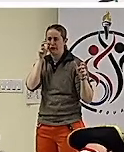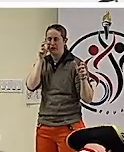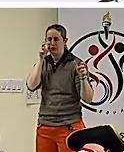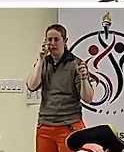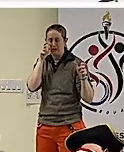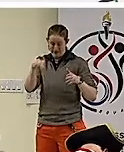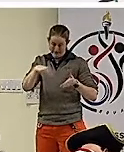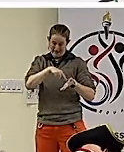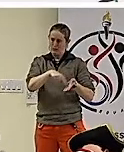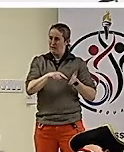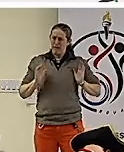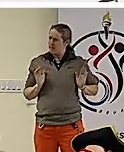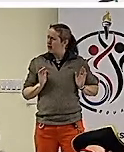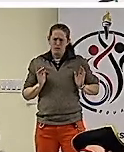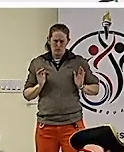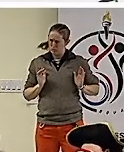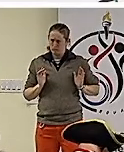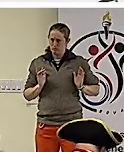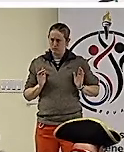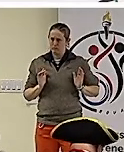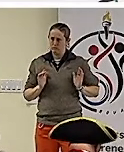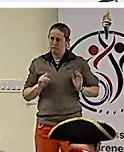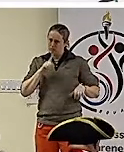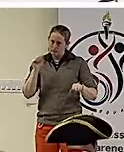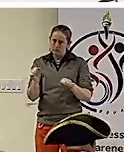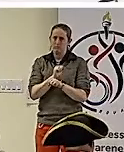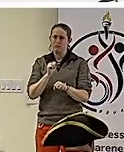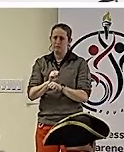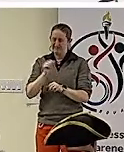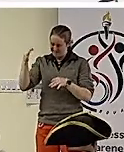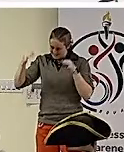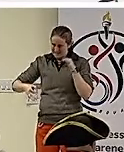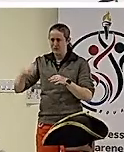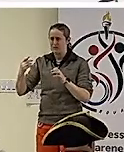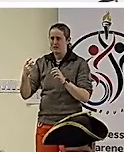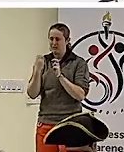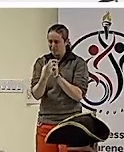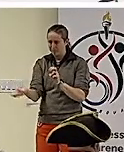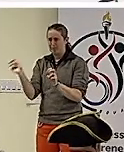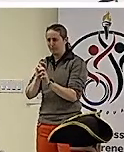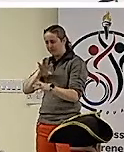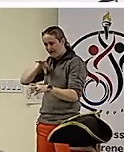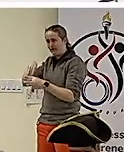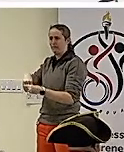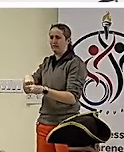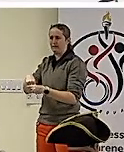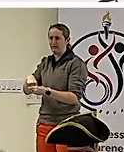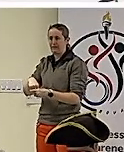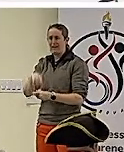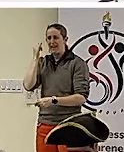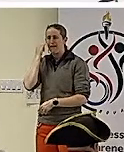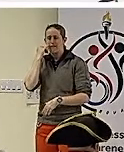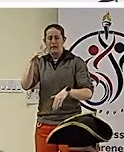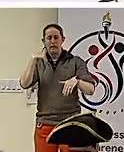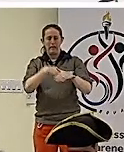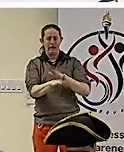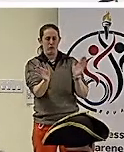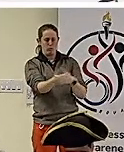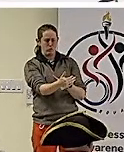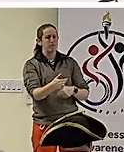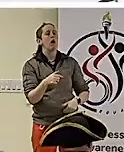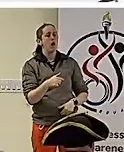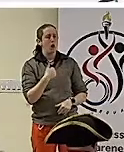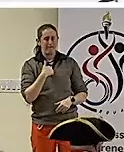Awareness Week, but around the table. When you step into a room and you see yourself, and if you don't see